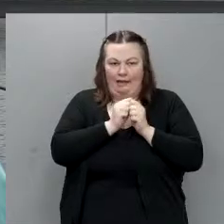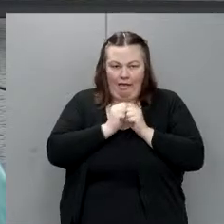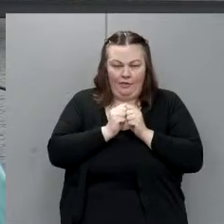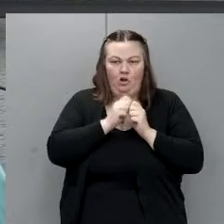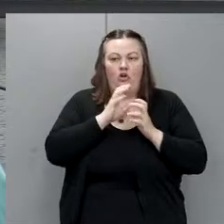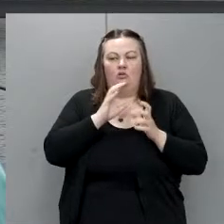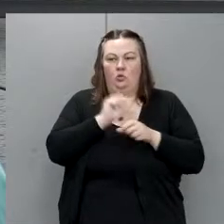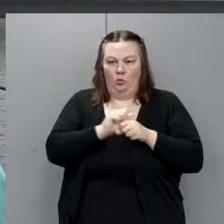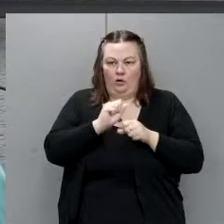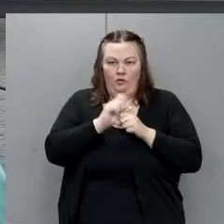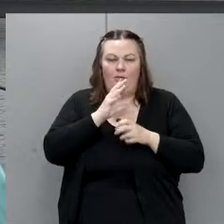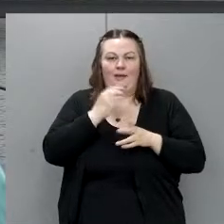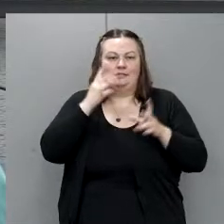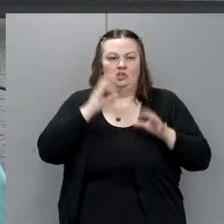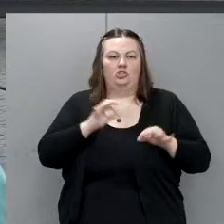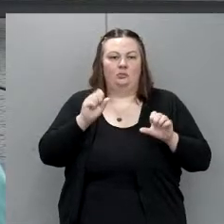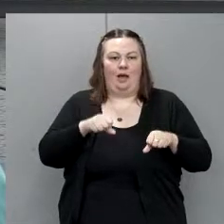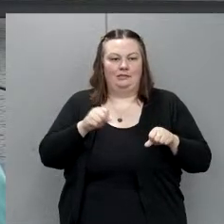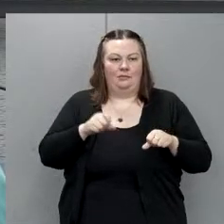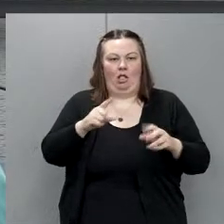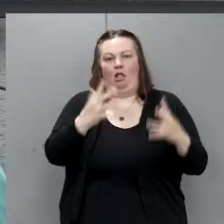decisions possible.